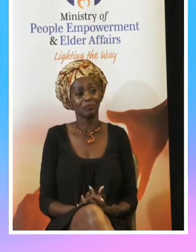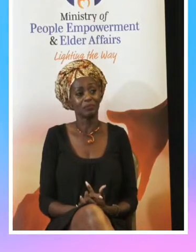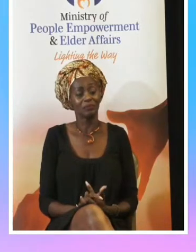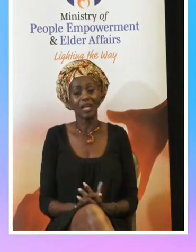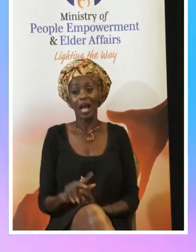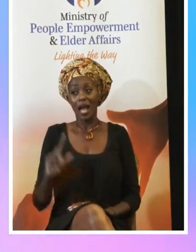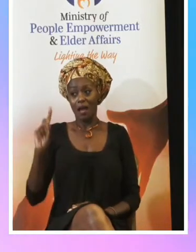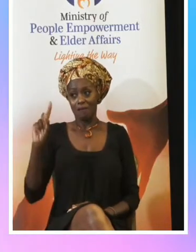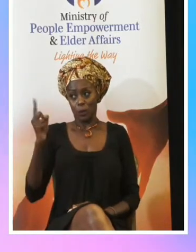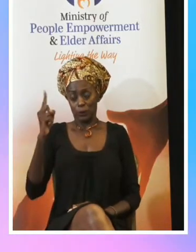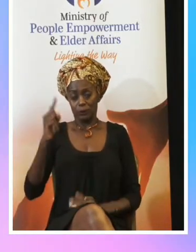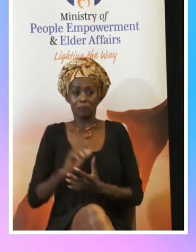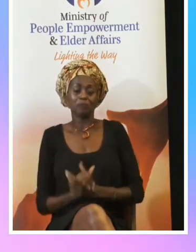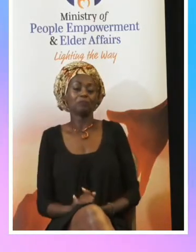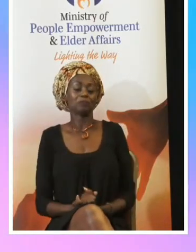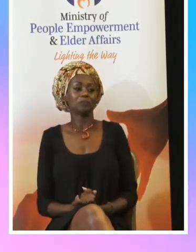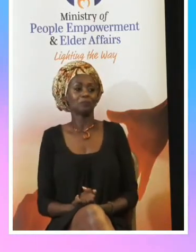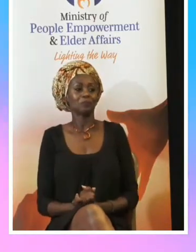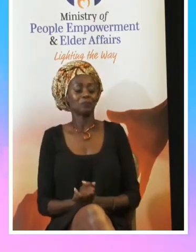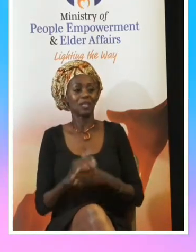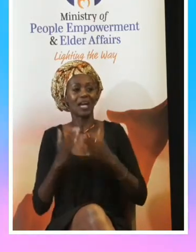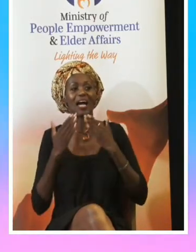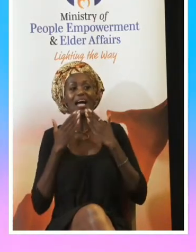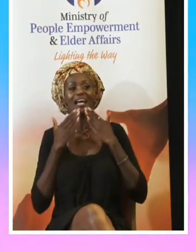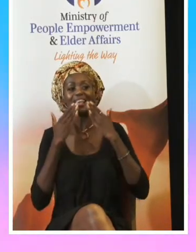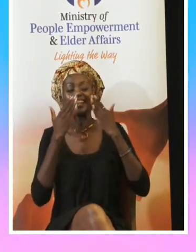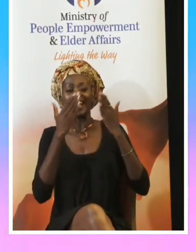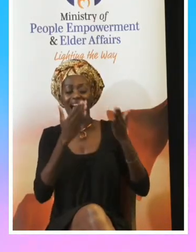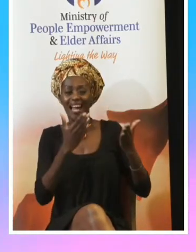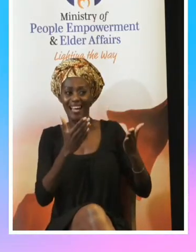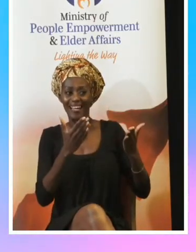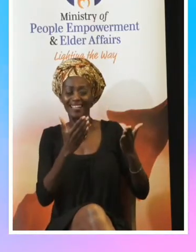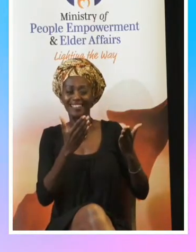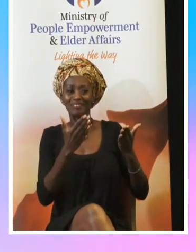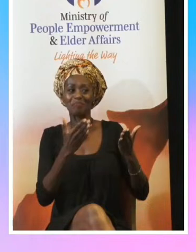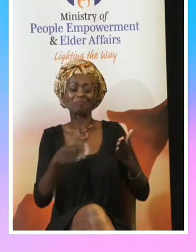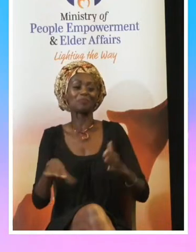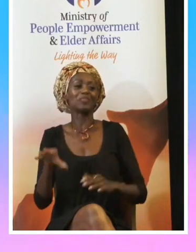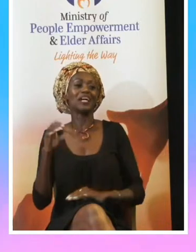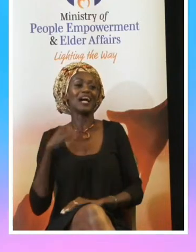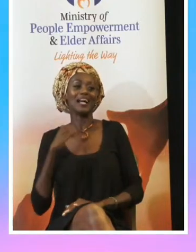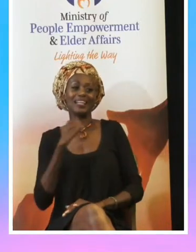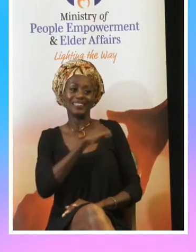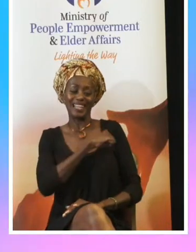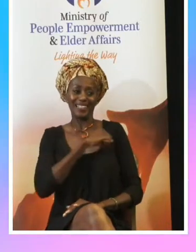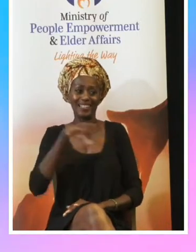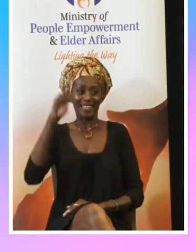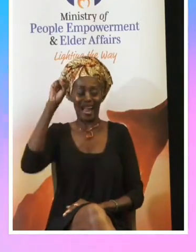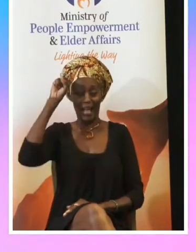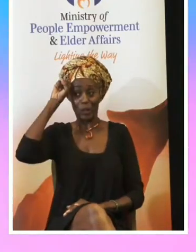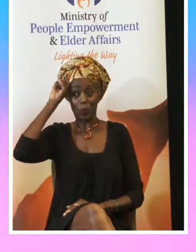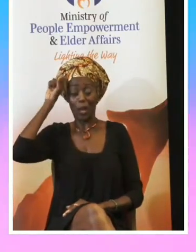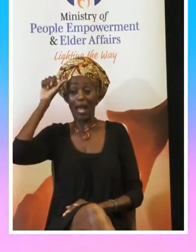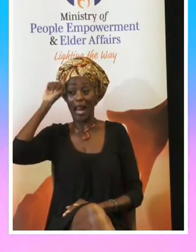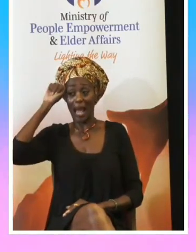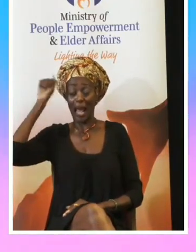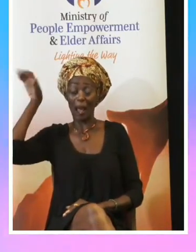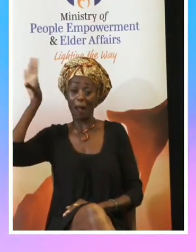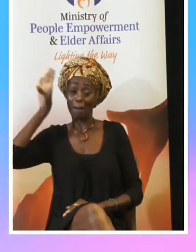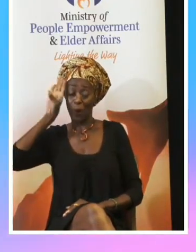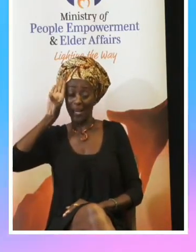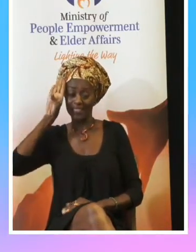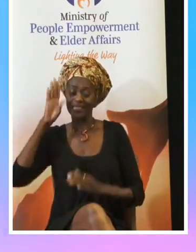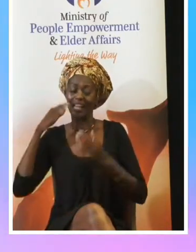First, I want to thank the man of the hour, the senator, Ed Bailey. Thank you very